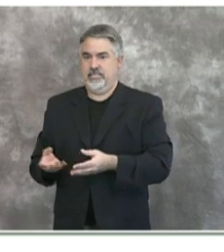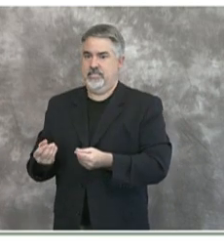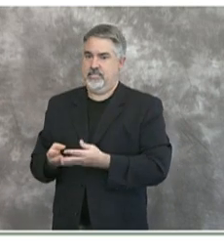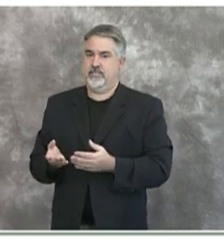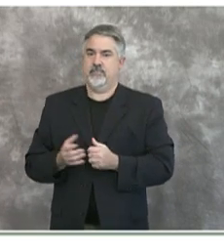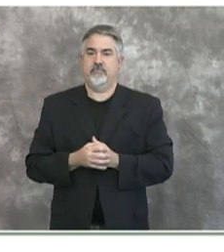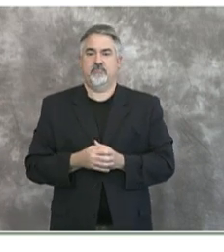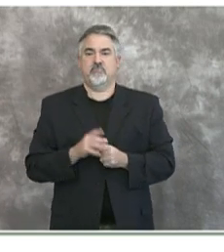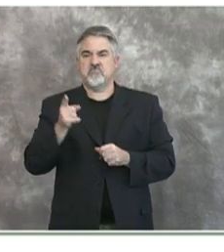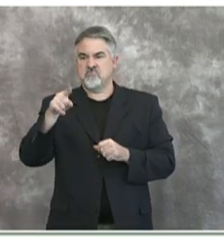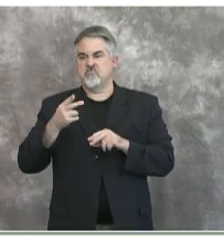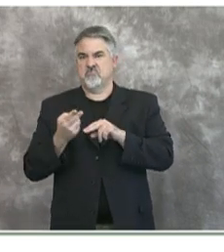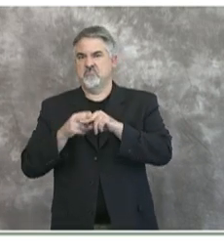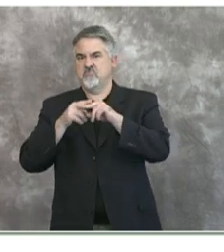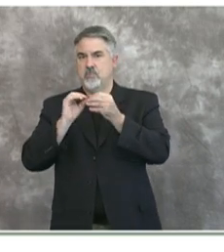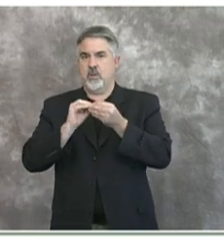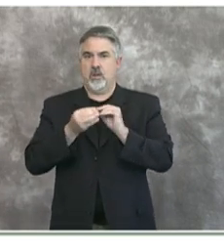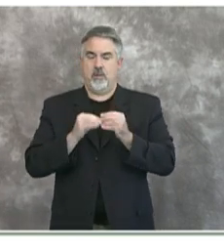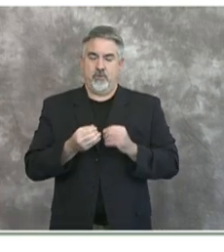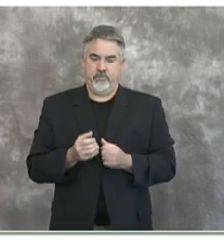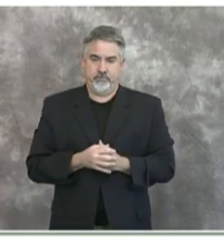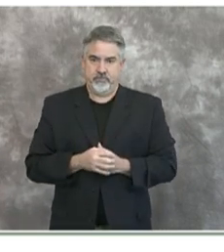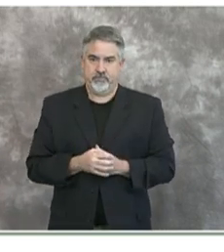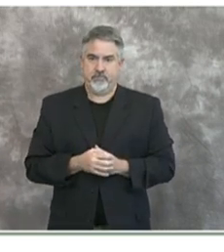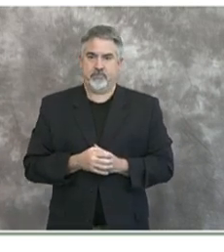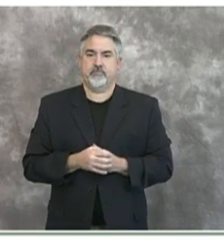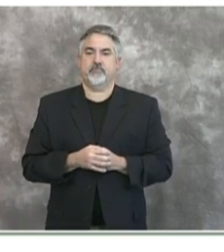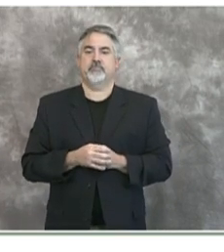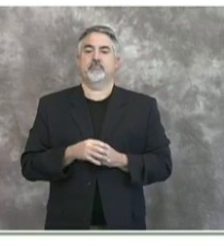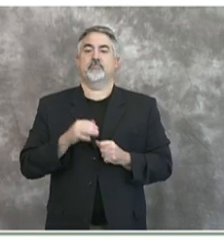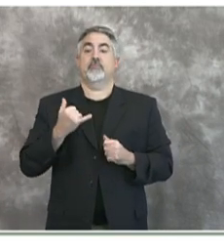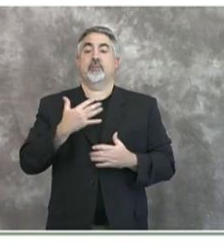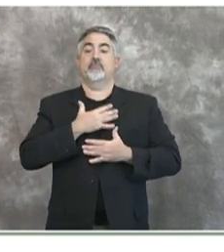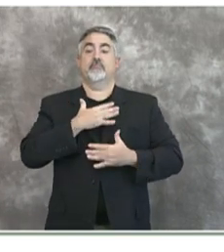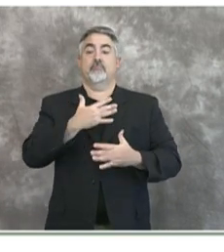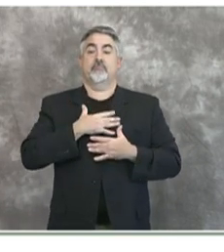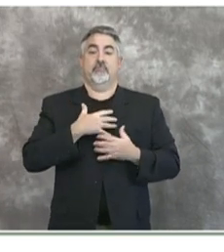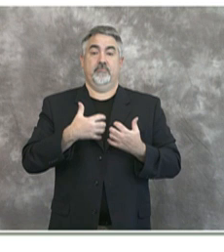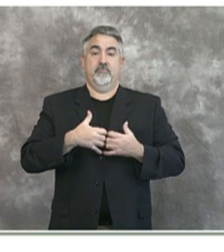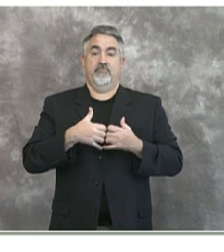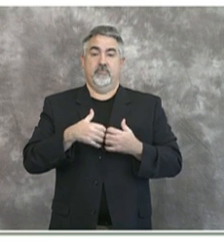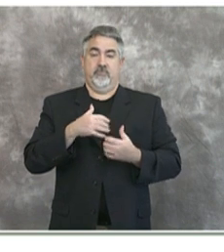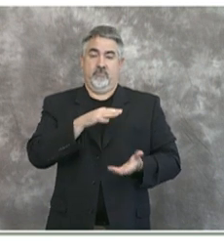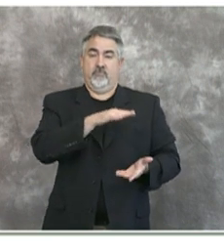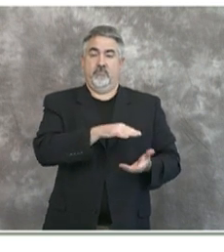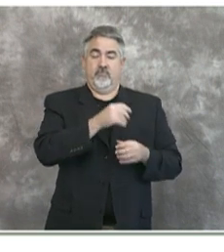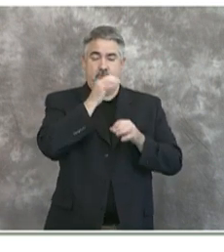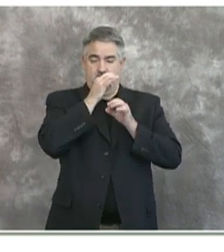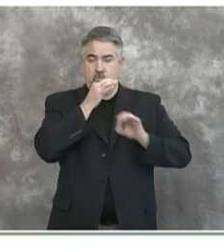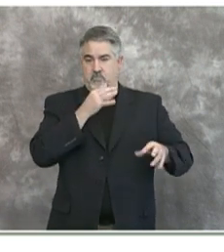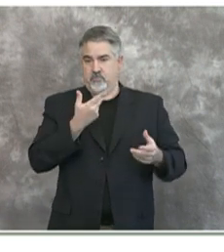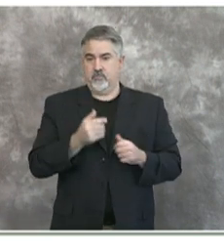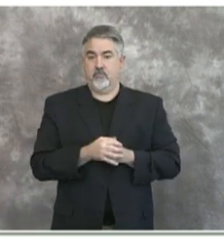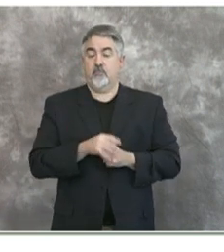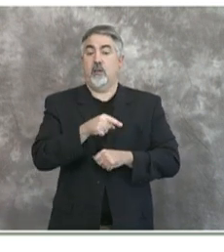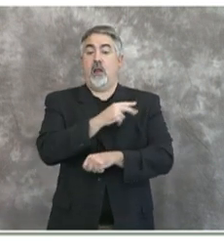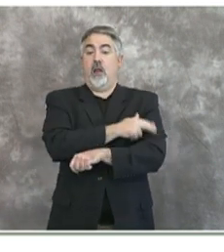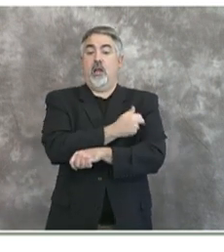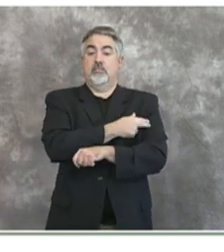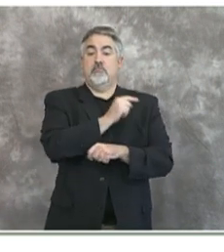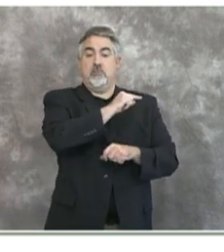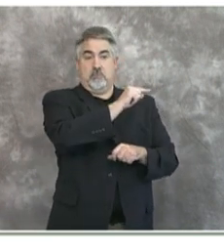you see listed there. And then our ventilator capacity remains in a solid position. 23 of 23 hospitals reporting